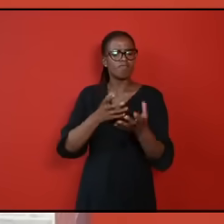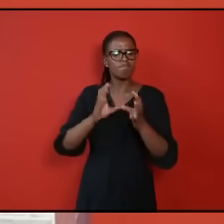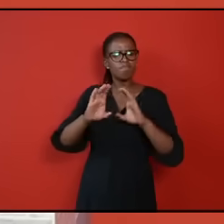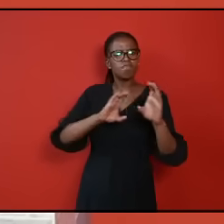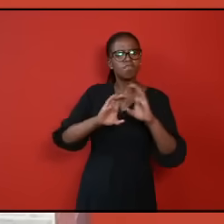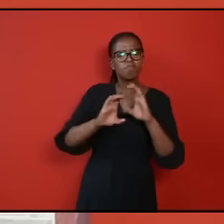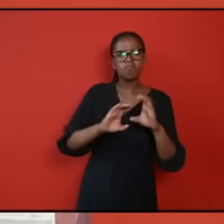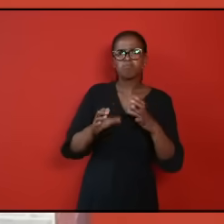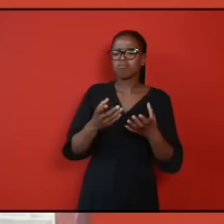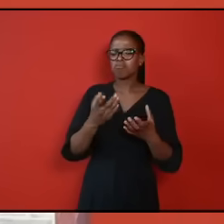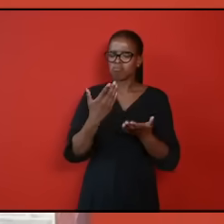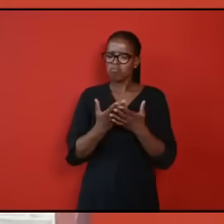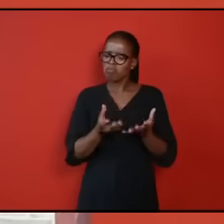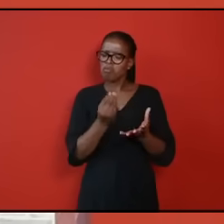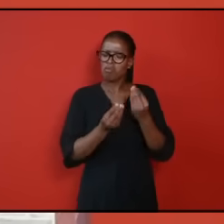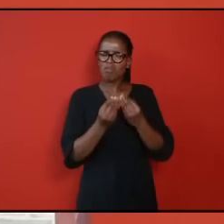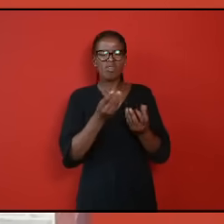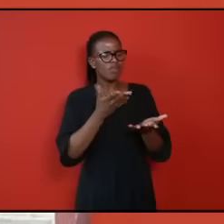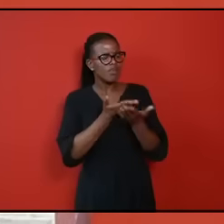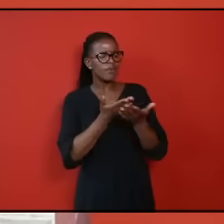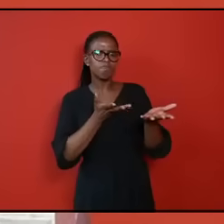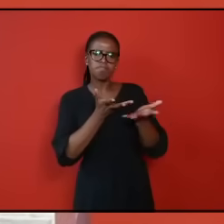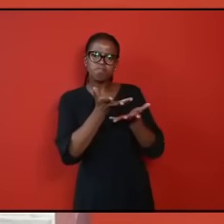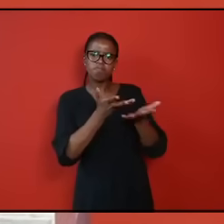and find each other.